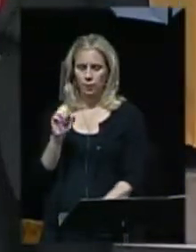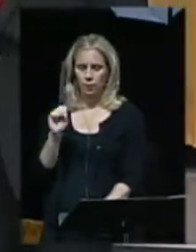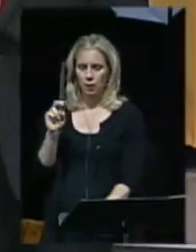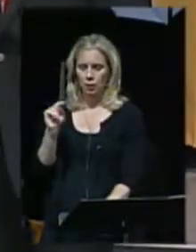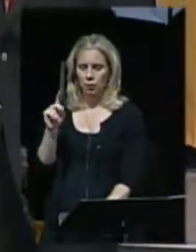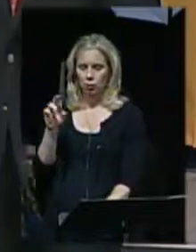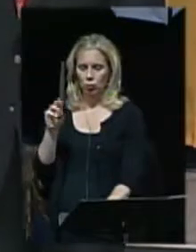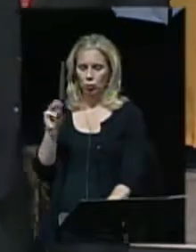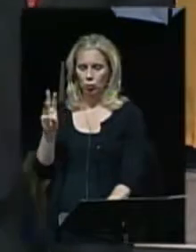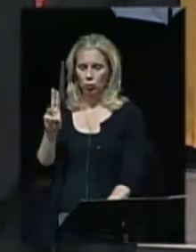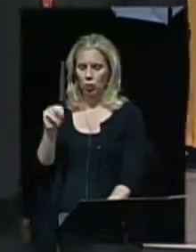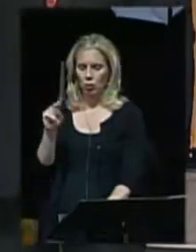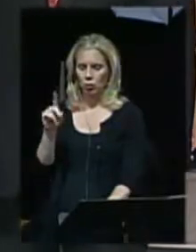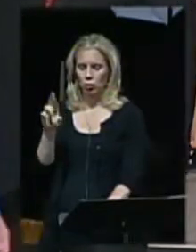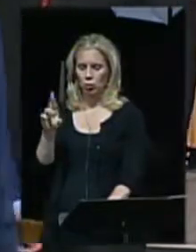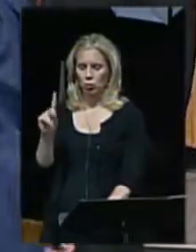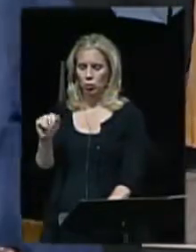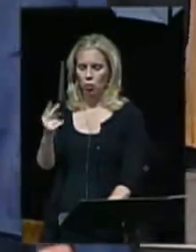Andrew Underdahl.